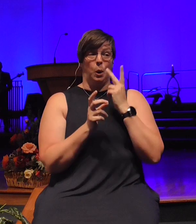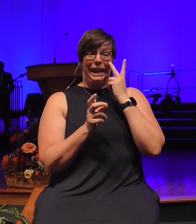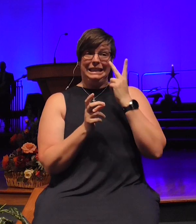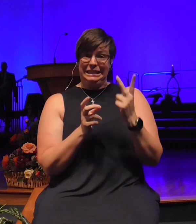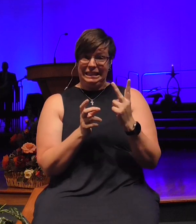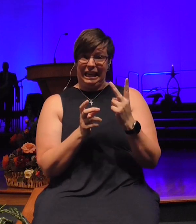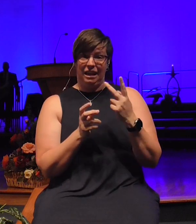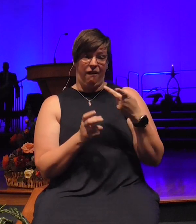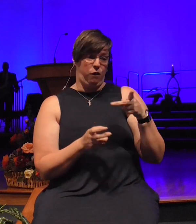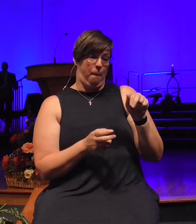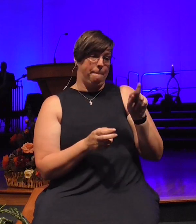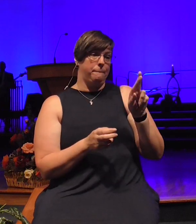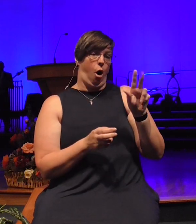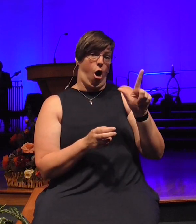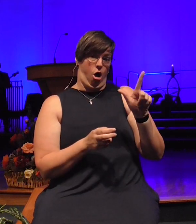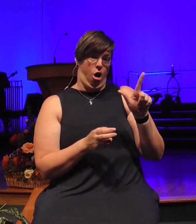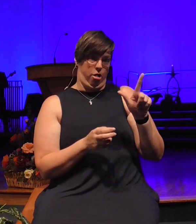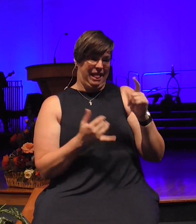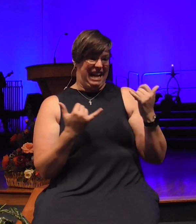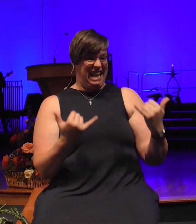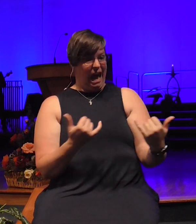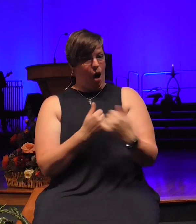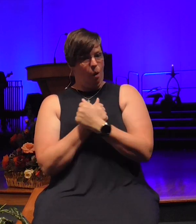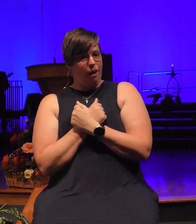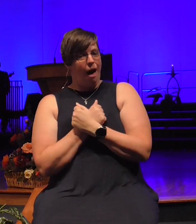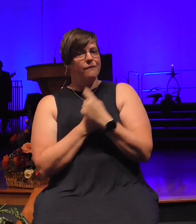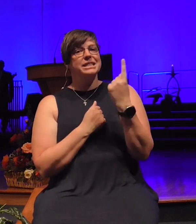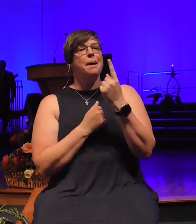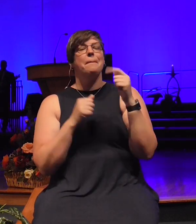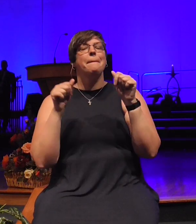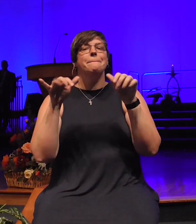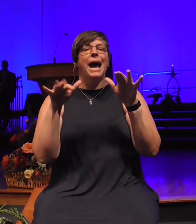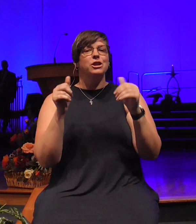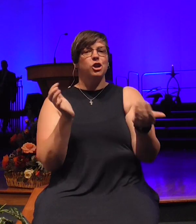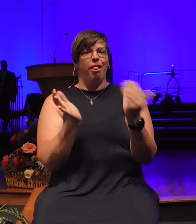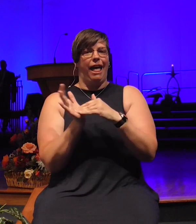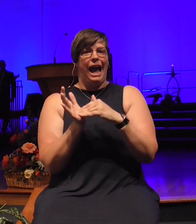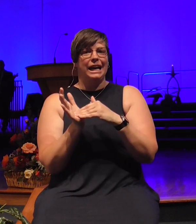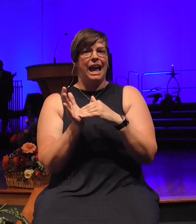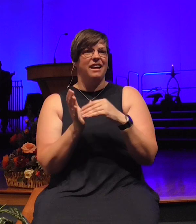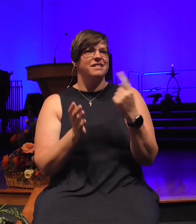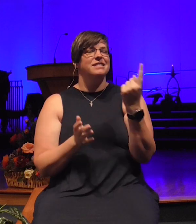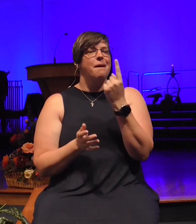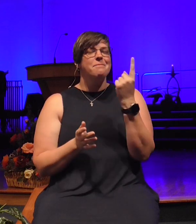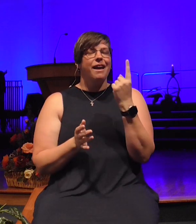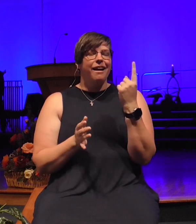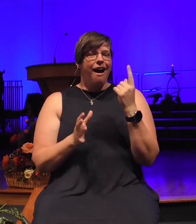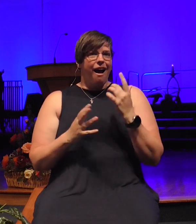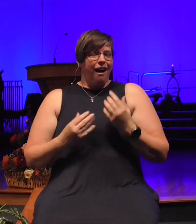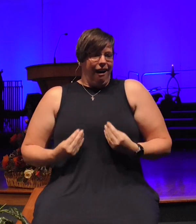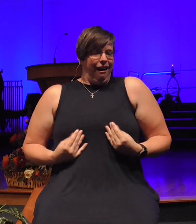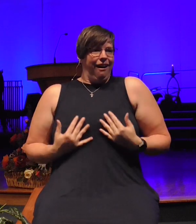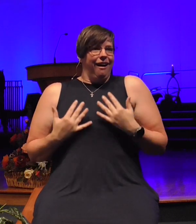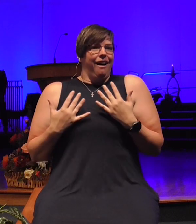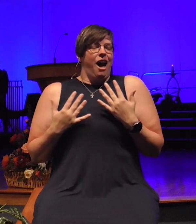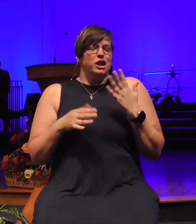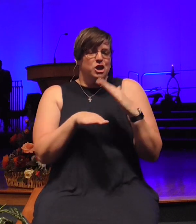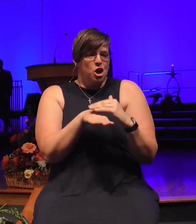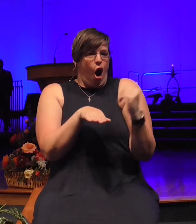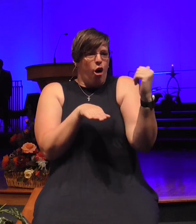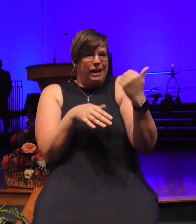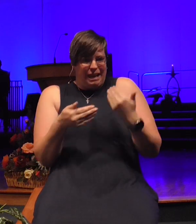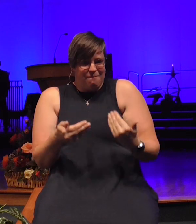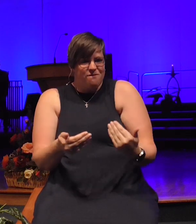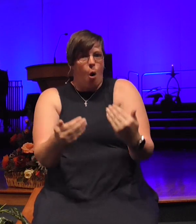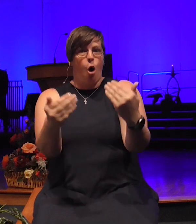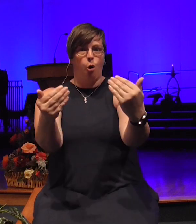So you can see for Paul, now love is something magical again. It's something enchanting. It's something that's calling